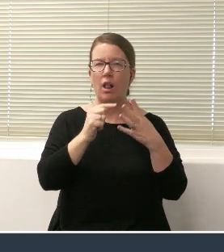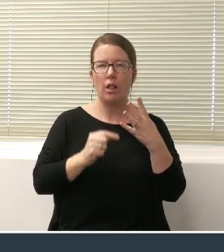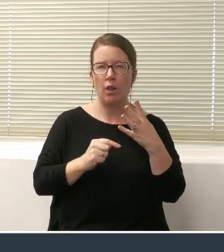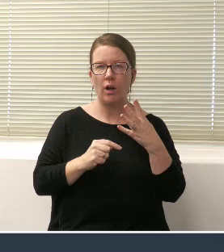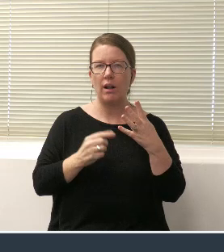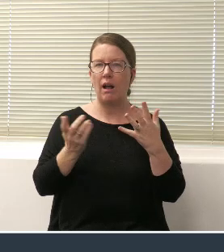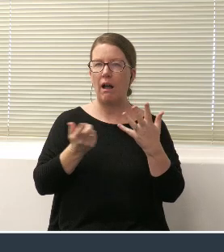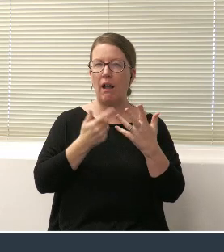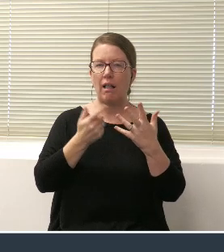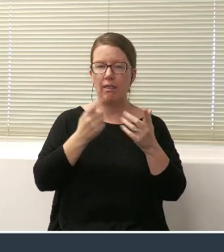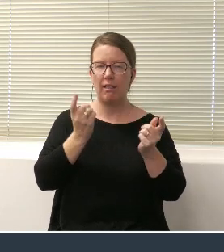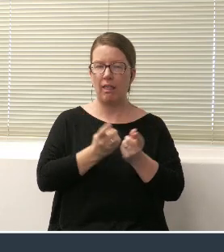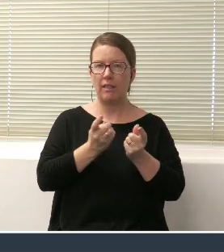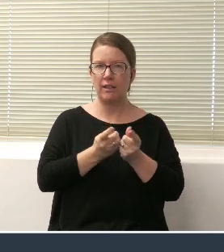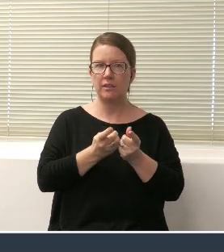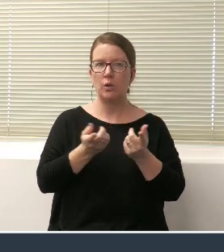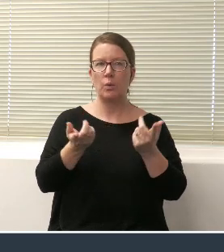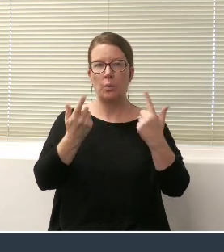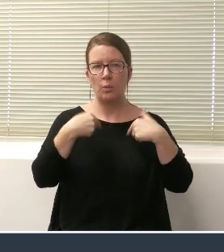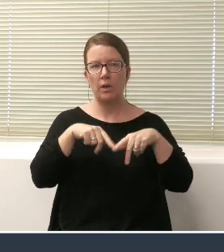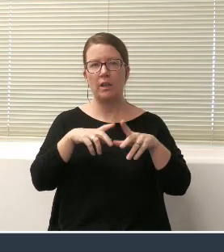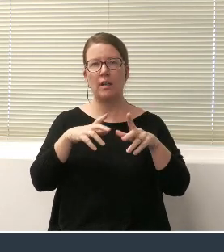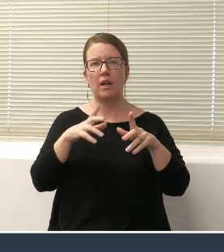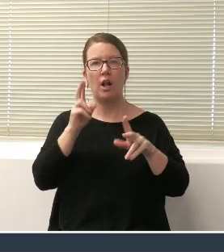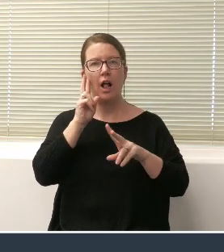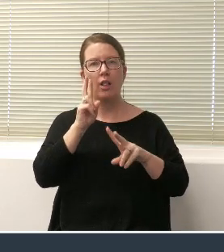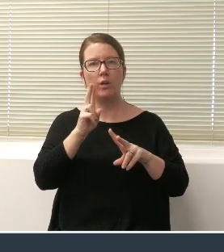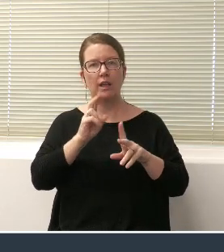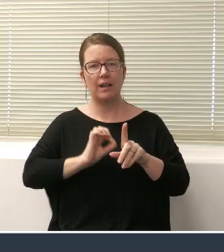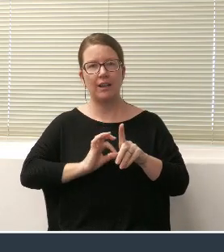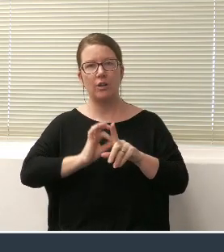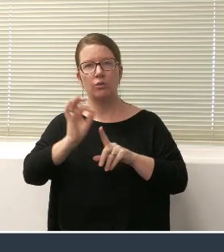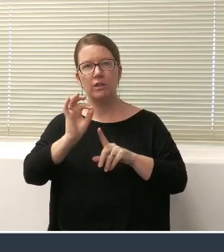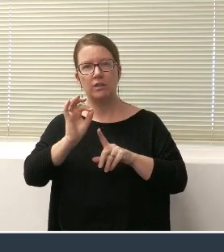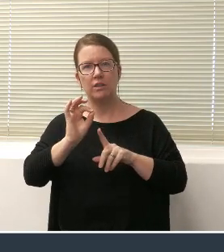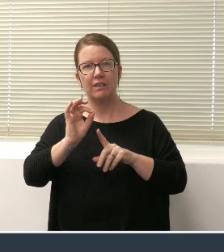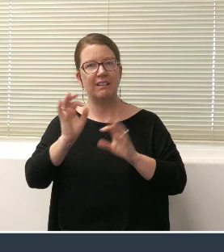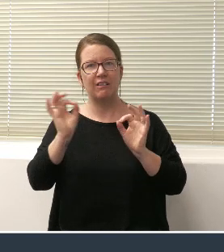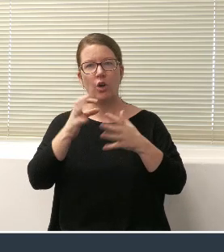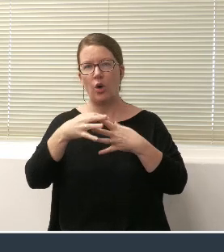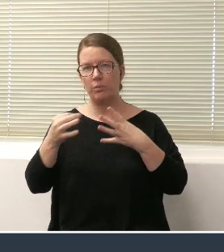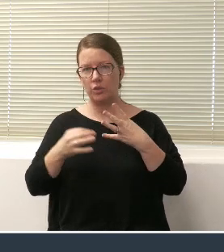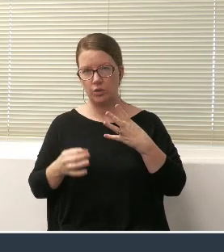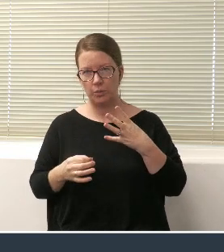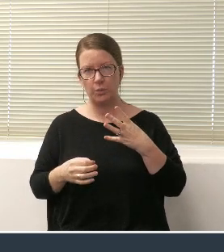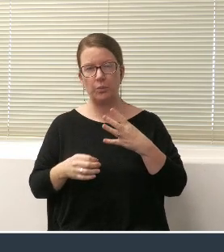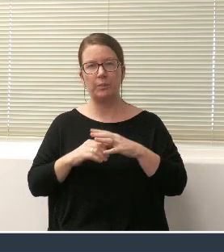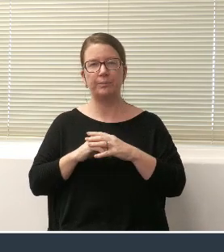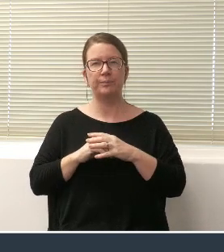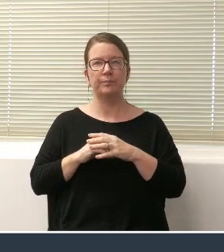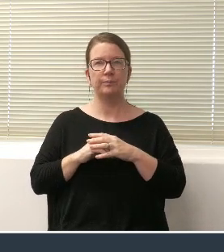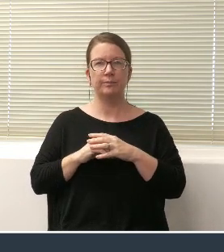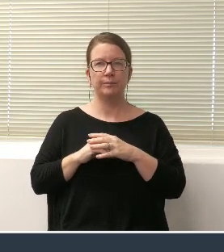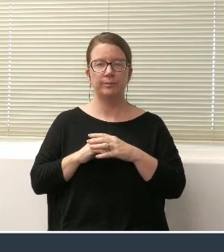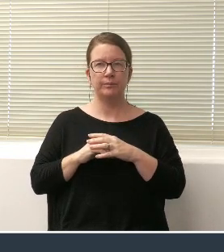other things in here that we are looking at increasing that aren't an optional item for people. So,